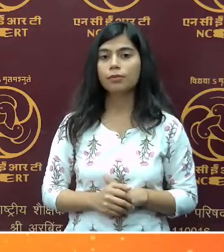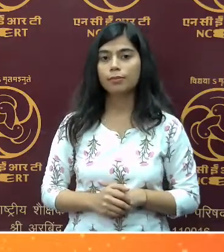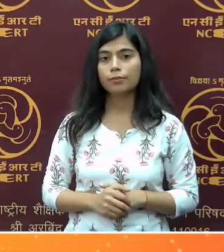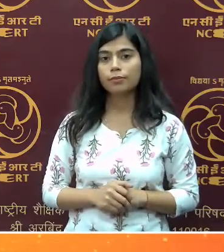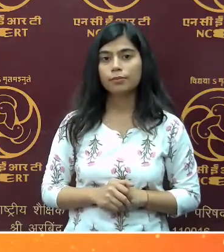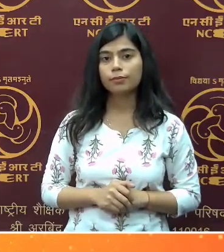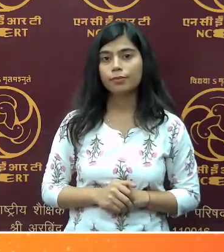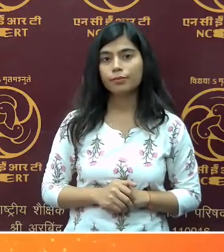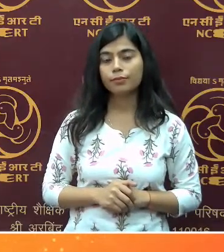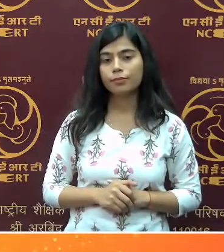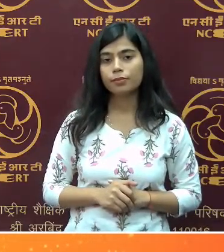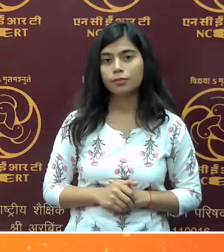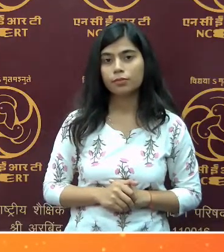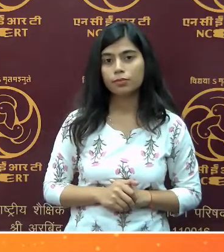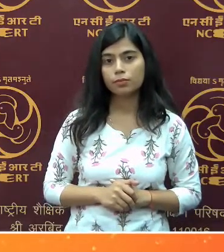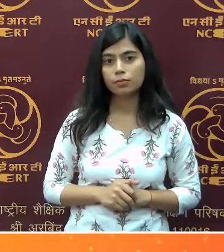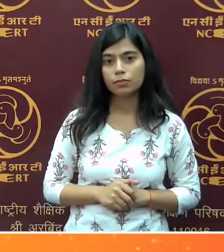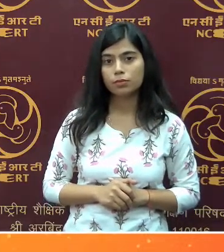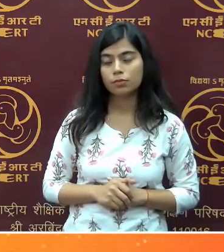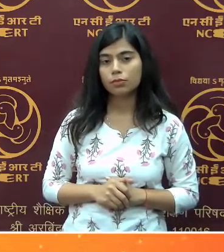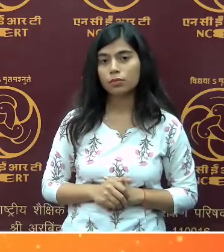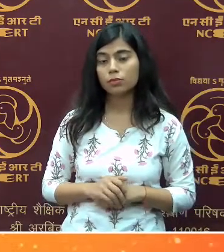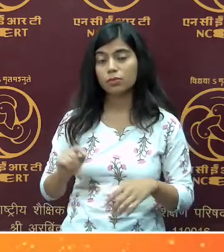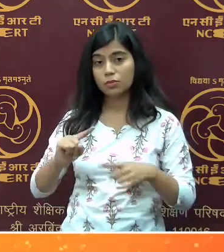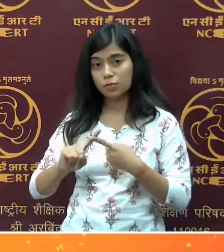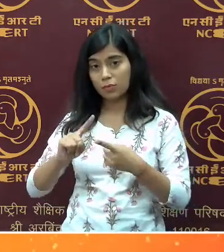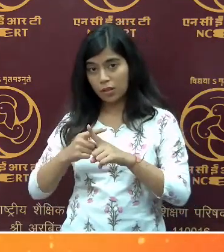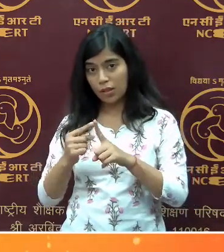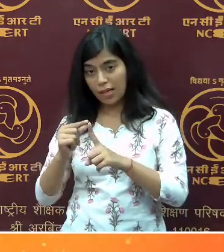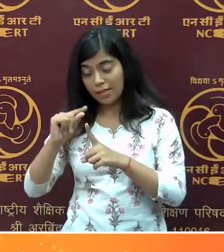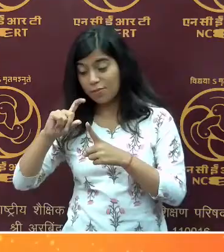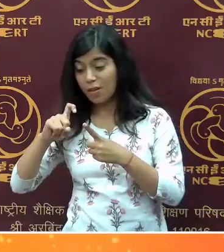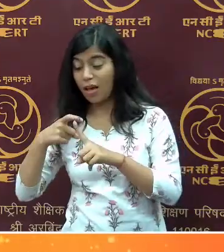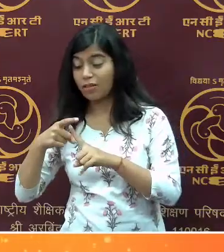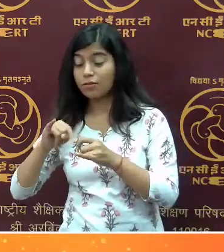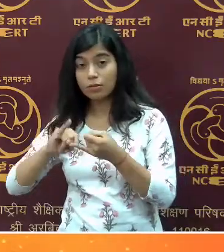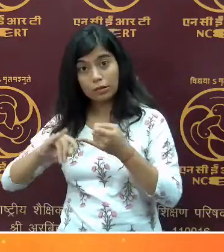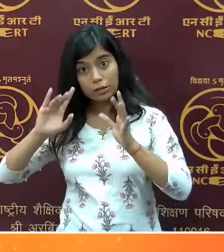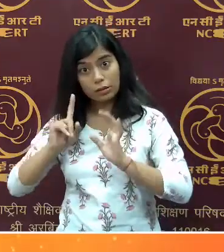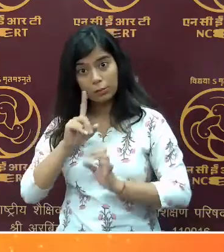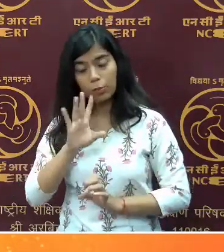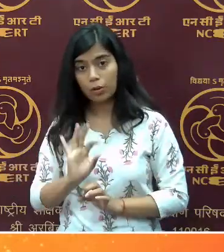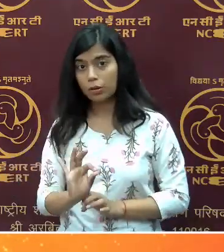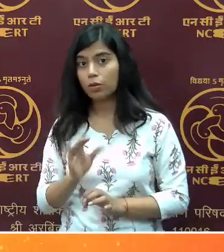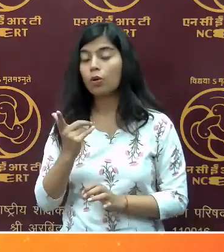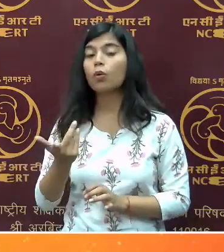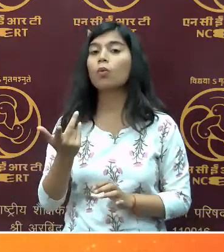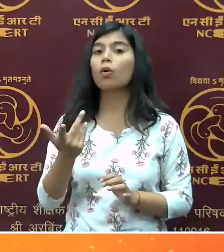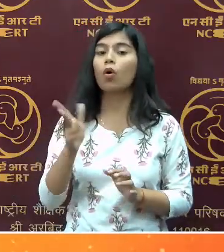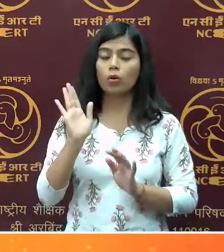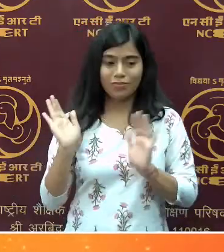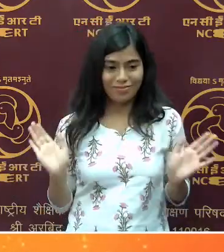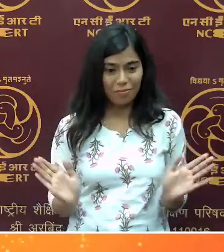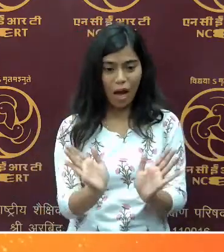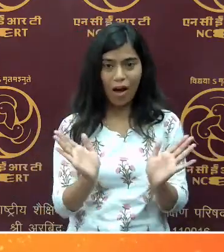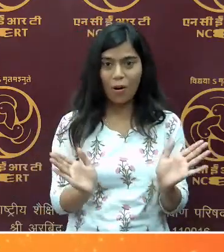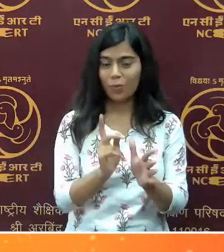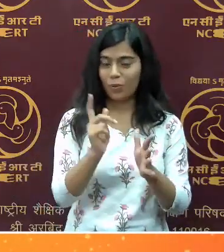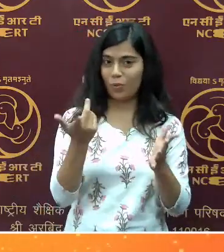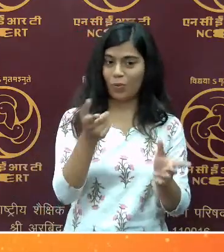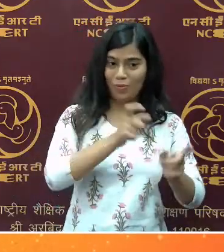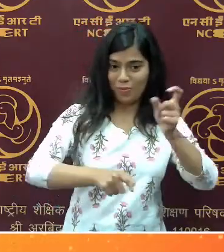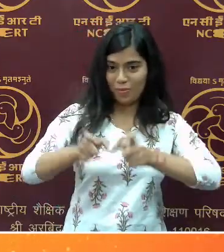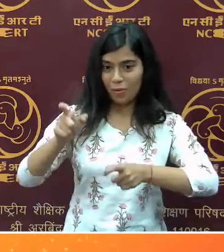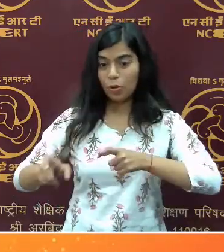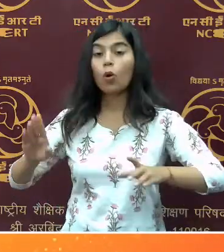complementary aspects of the constitution, which is necessary for the empowerment of citizens, development of